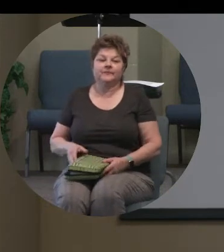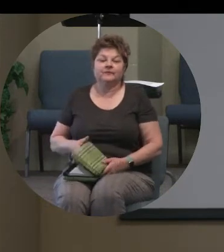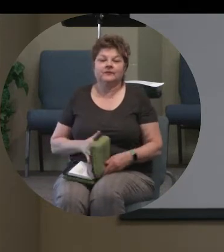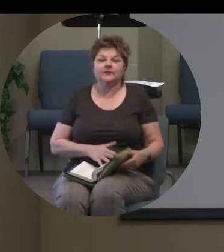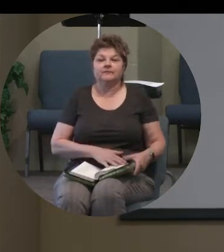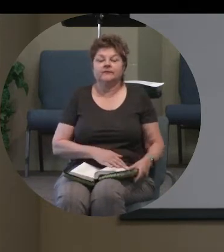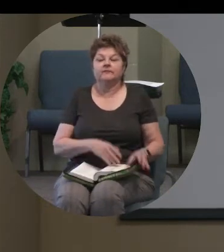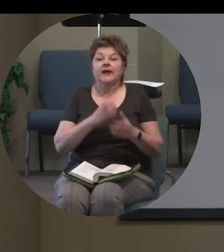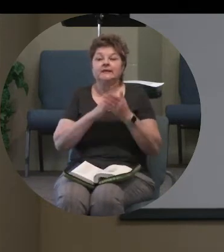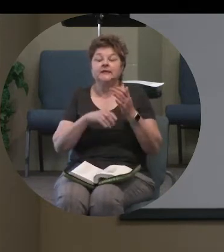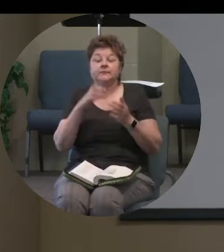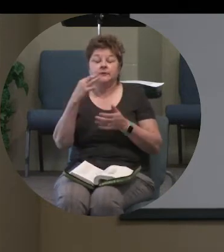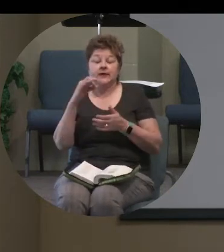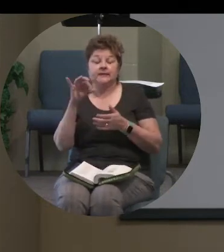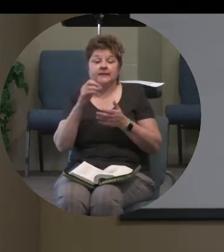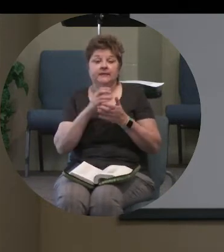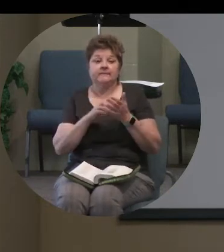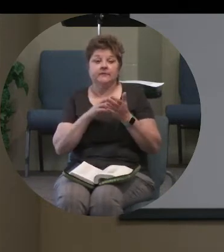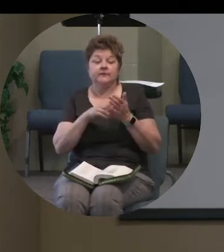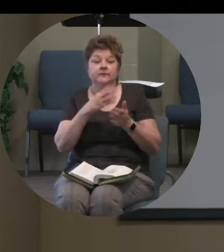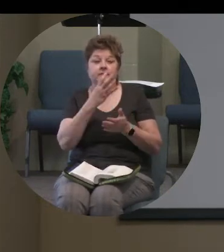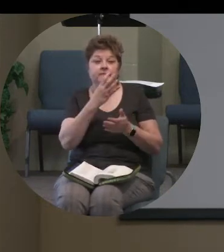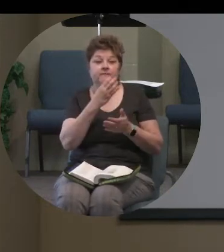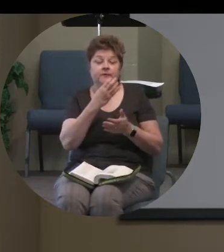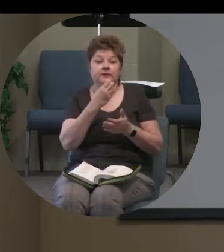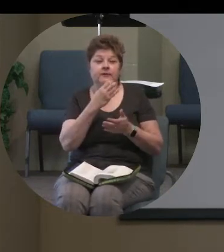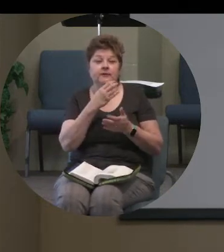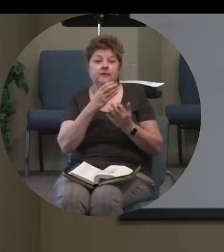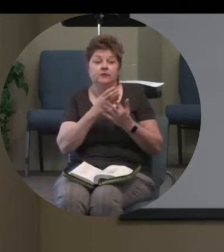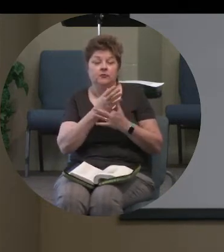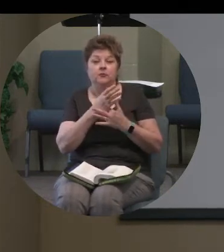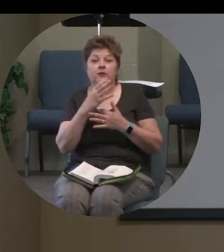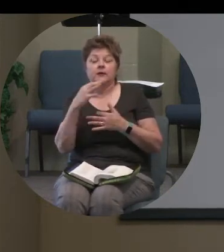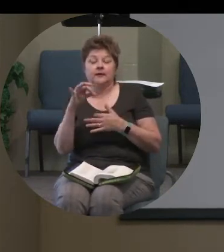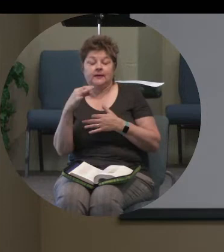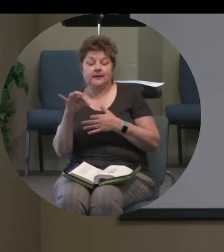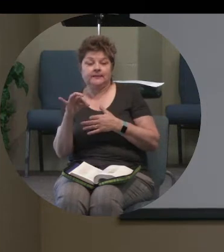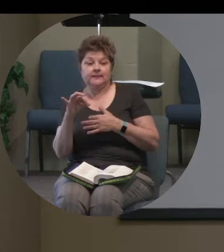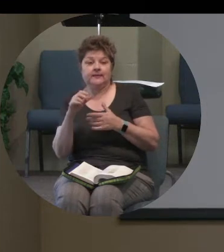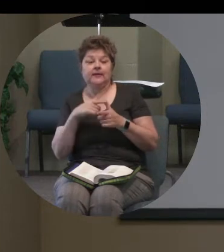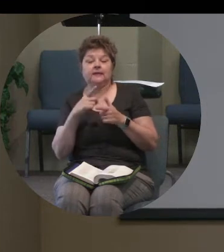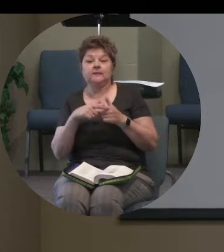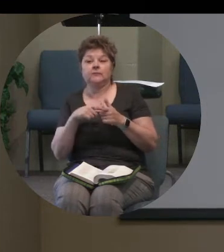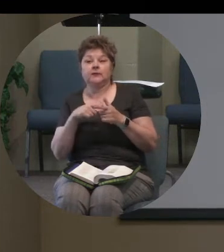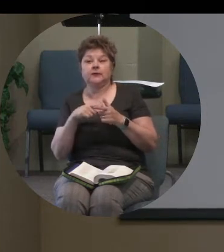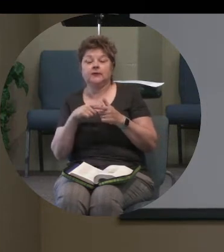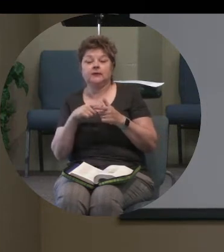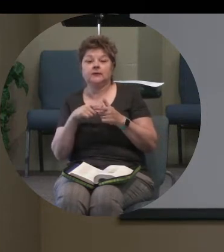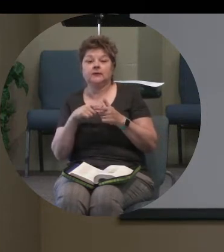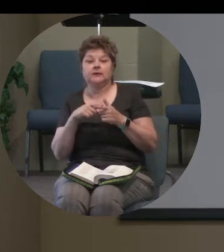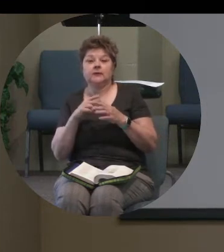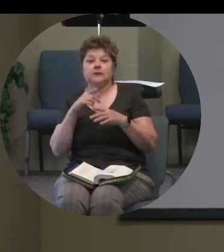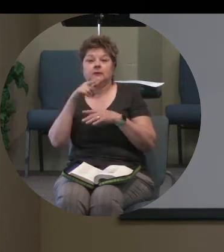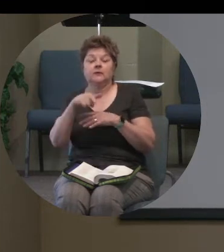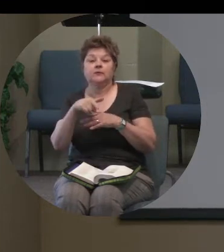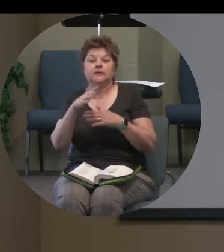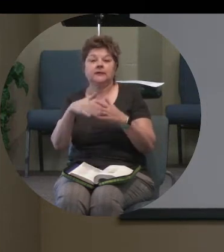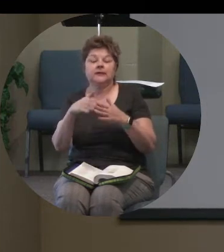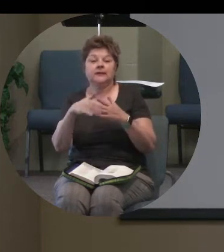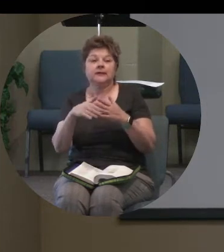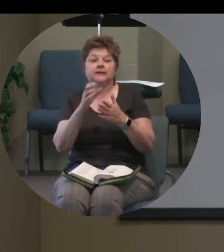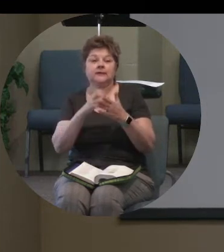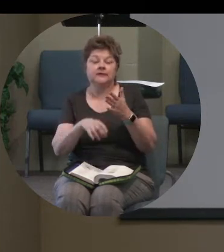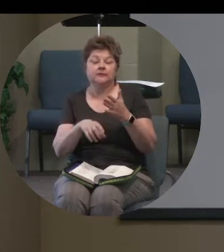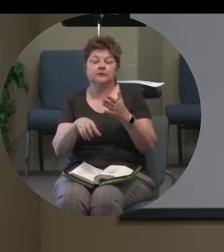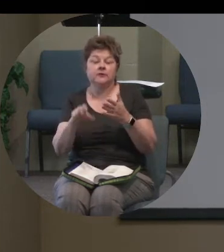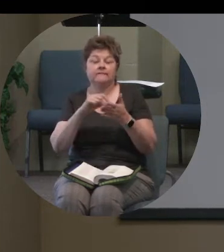verses 14 through 19, and then we're going to jump to the end of the chapter and look at 32 through the